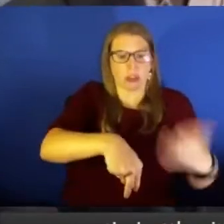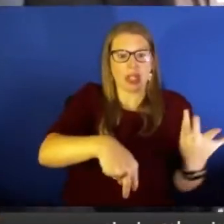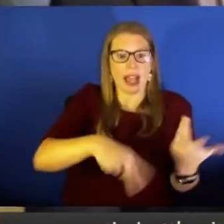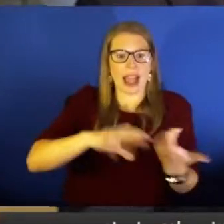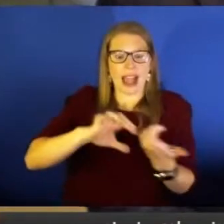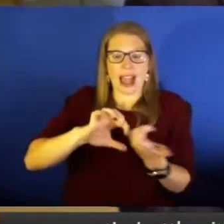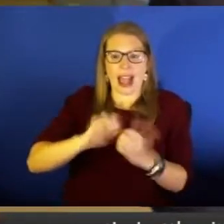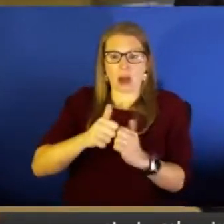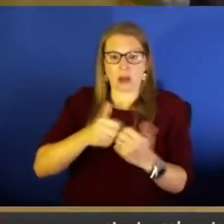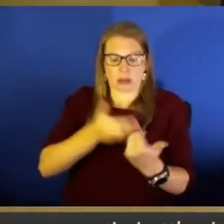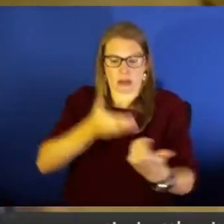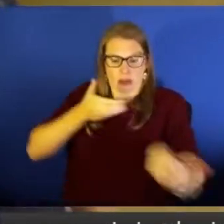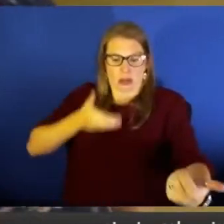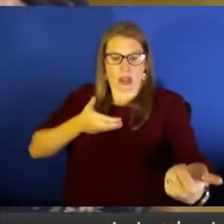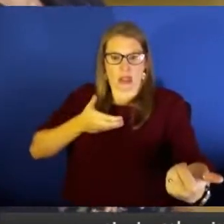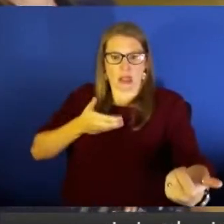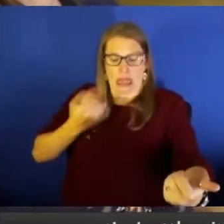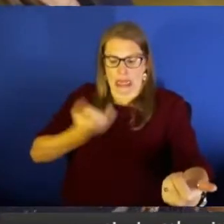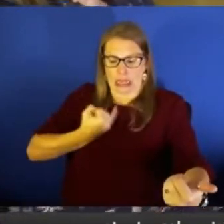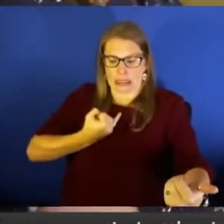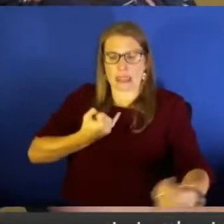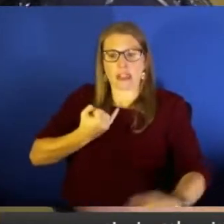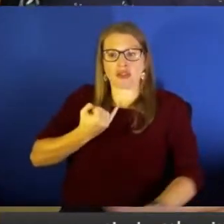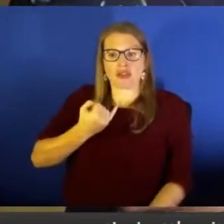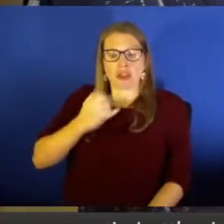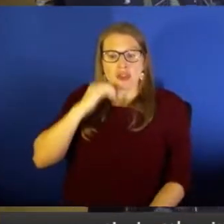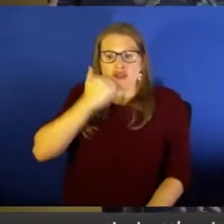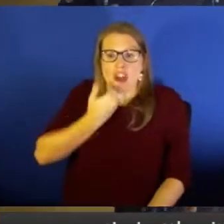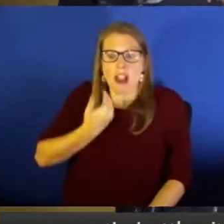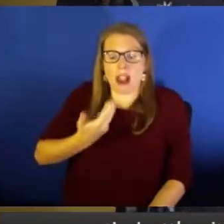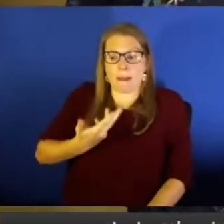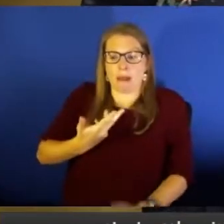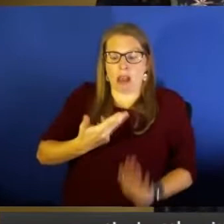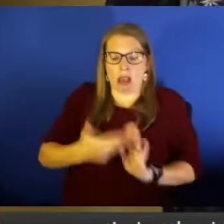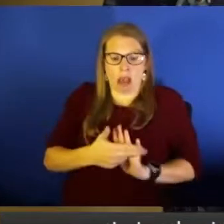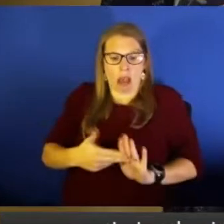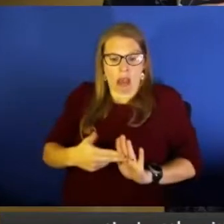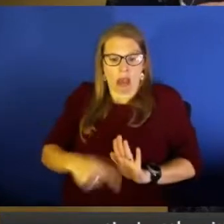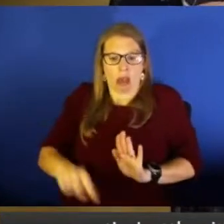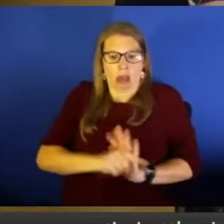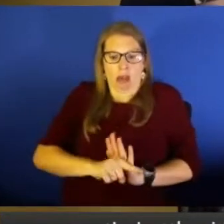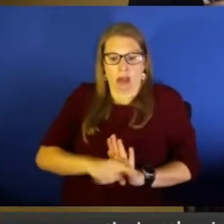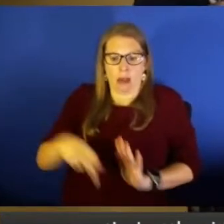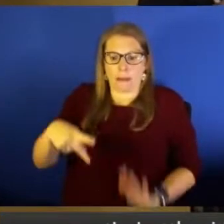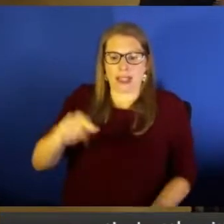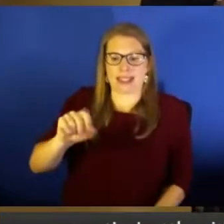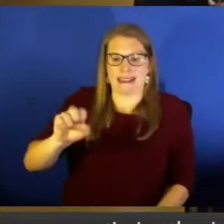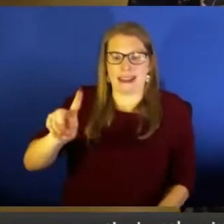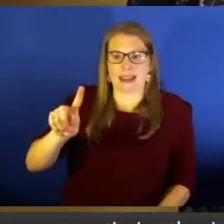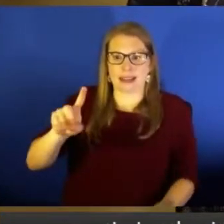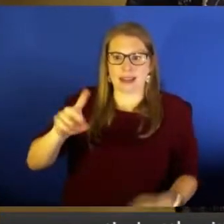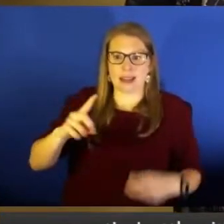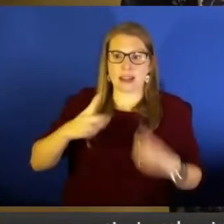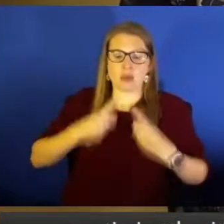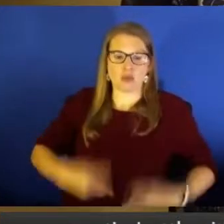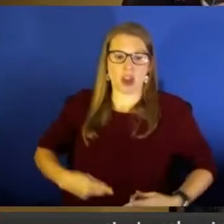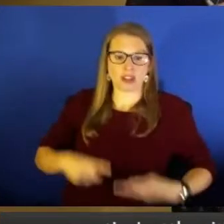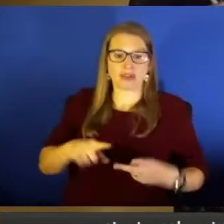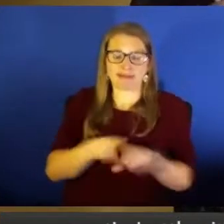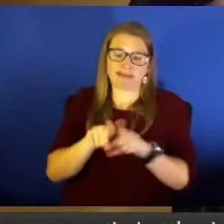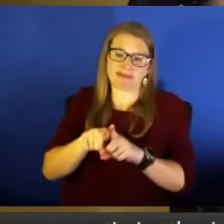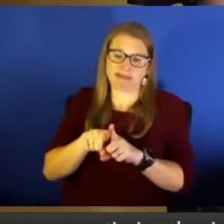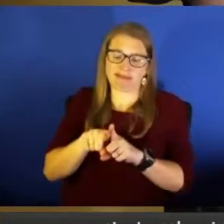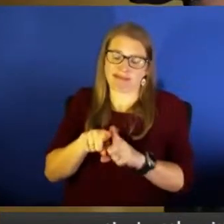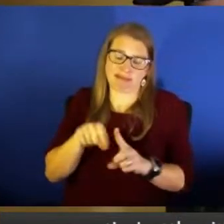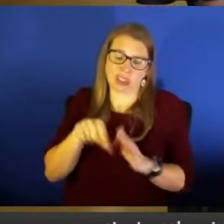isolation and that shame is really what leads to that symptomology, that PTSD, that depression, and ultimately suicide. Well, and Adam, help us understand that. I mean,